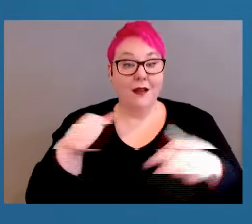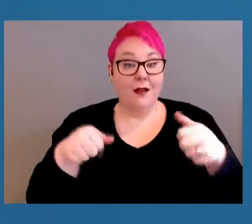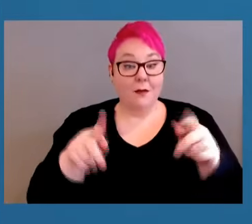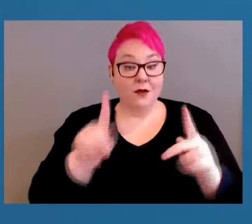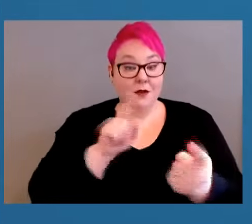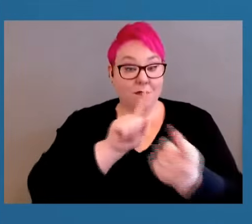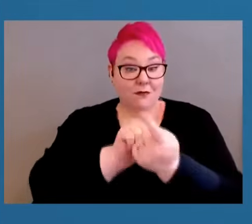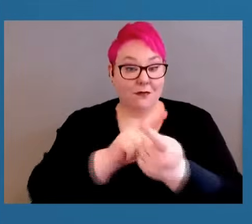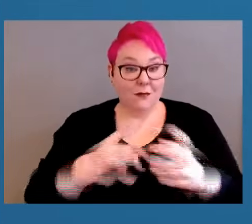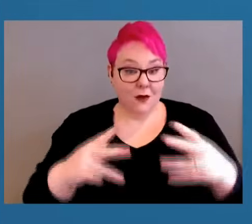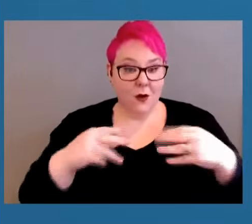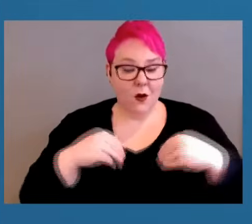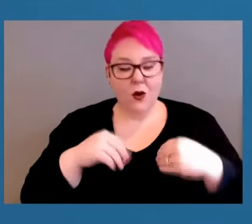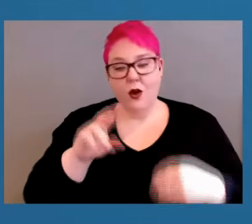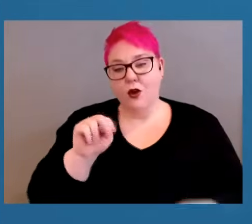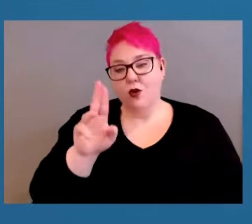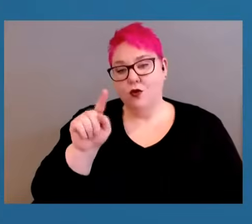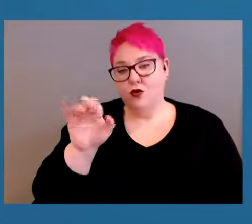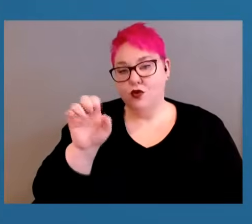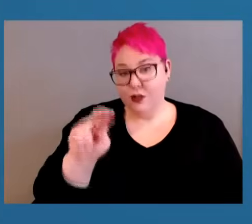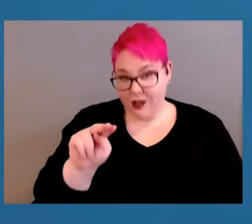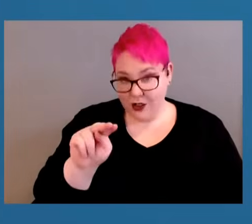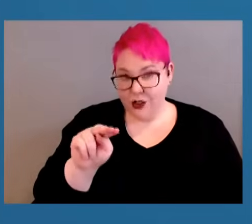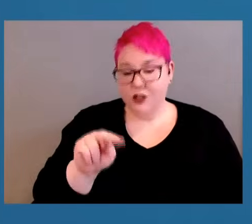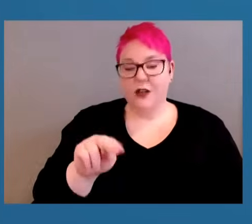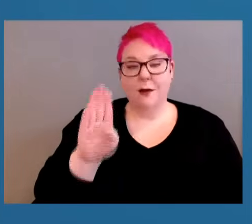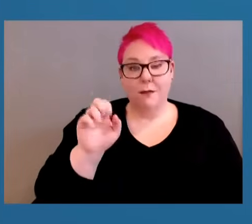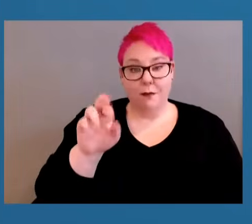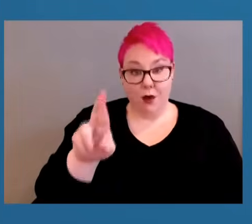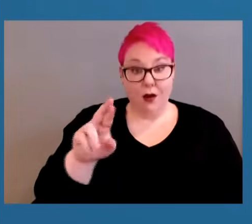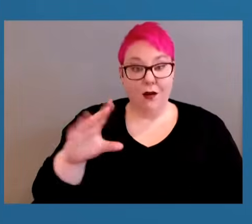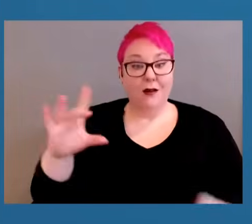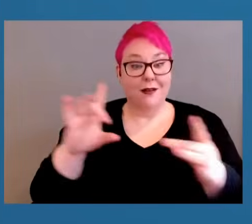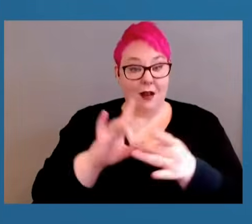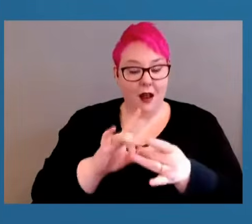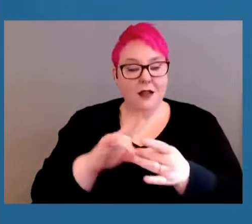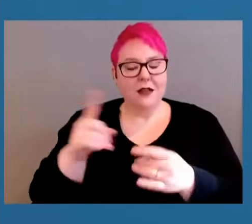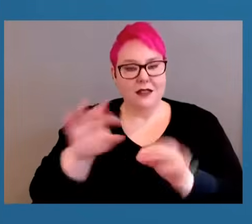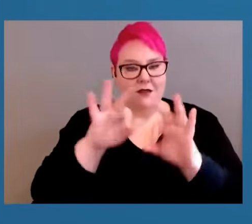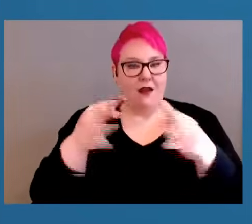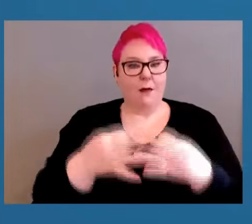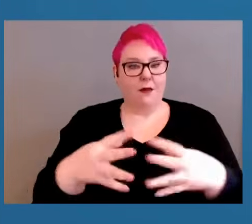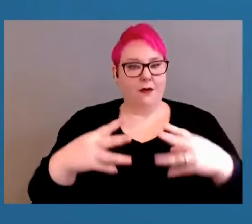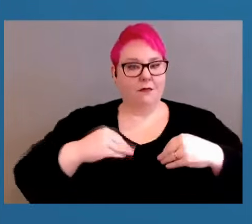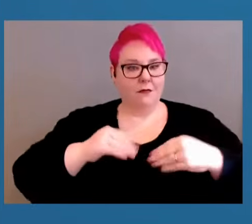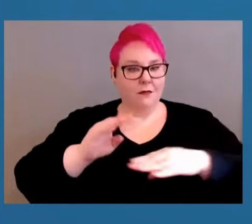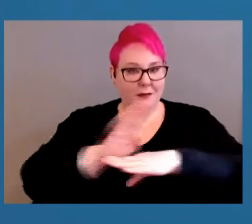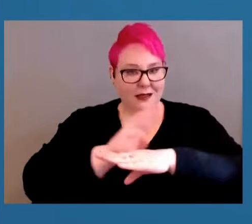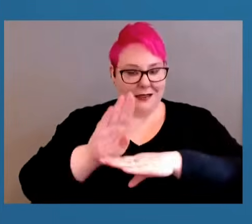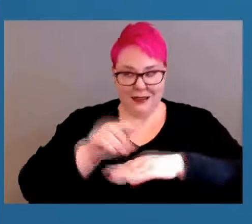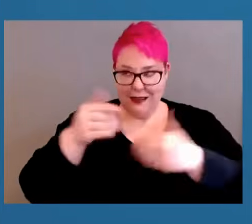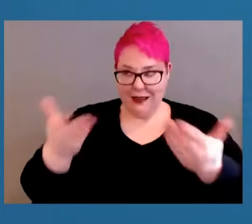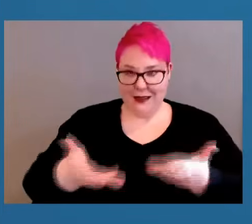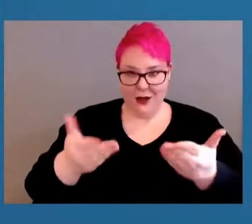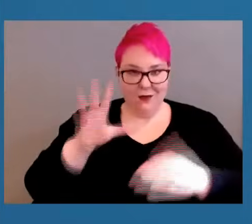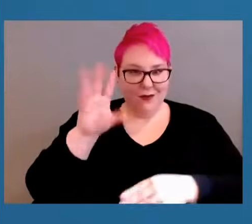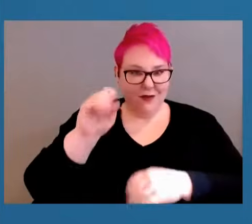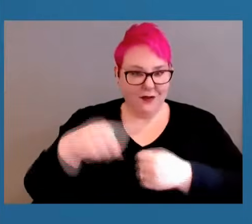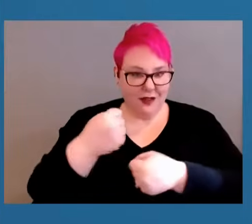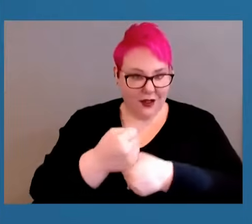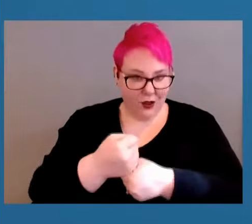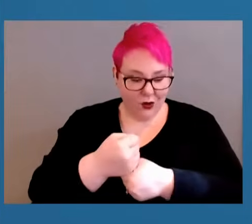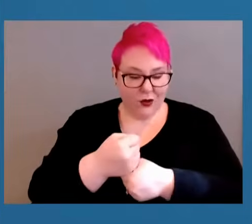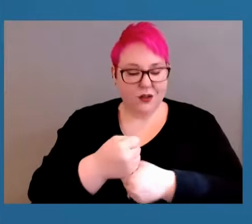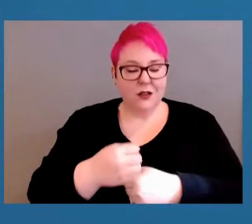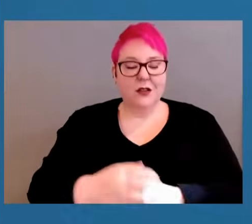of Nutrition Bar Confectioners, a family-owned business that's been operating here for almost 50 years. As many